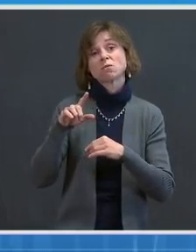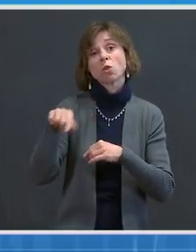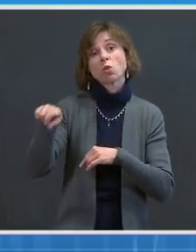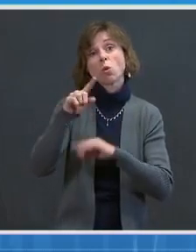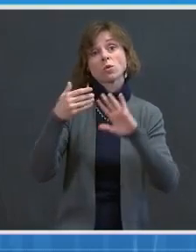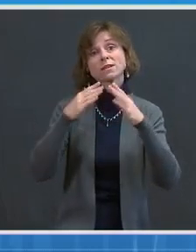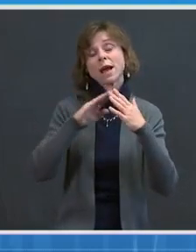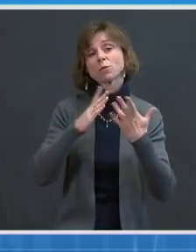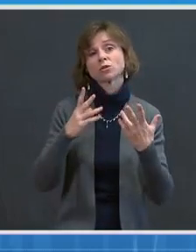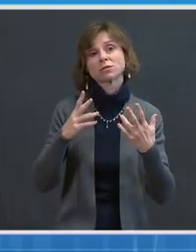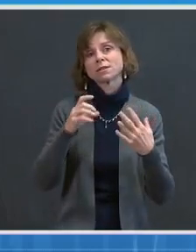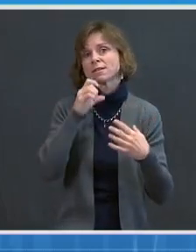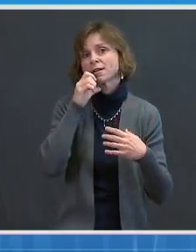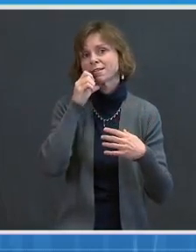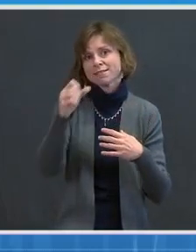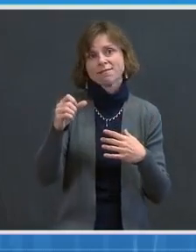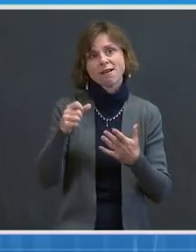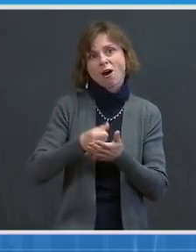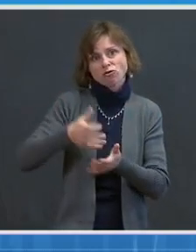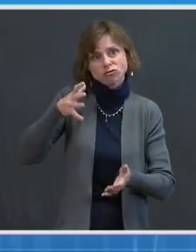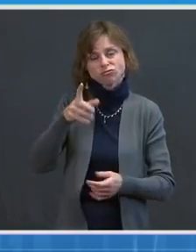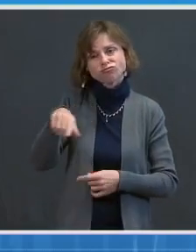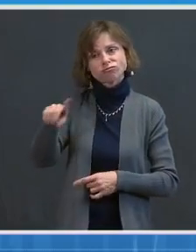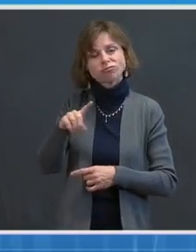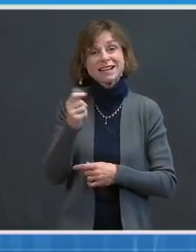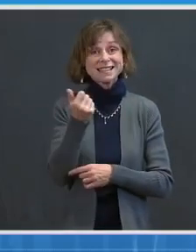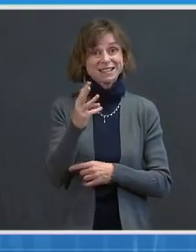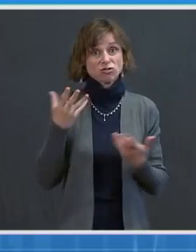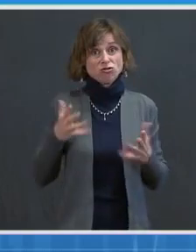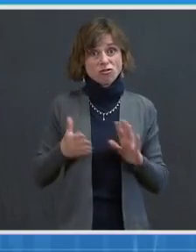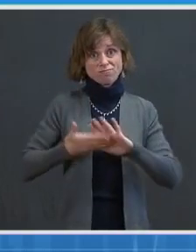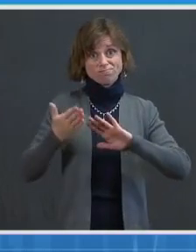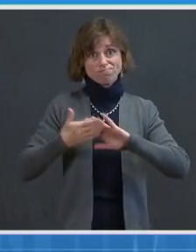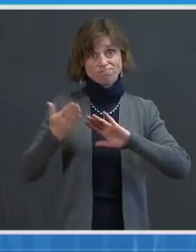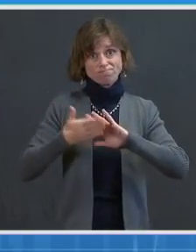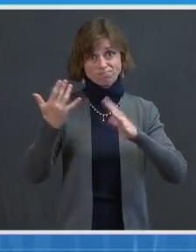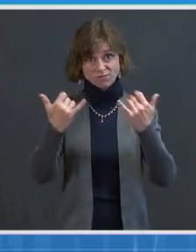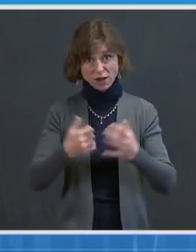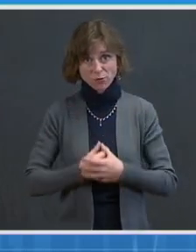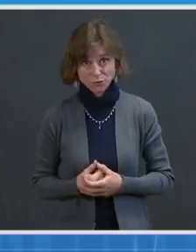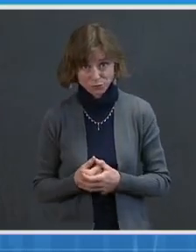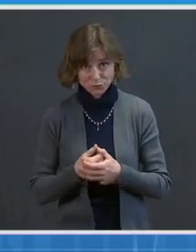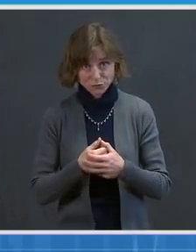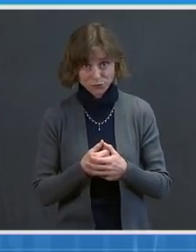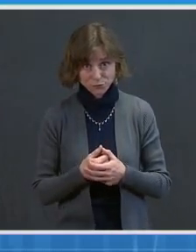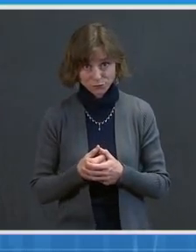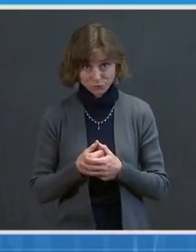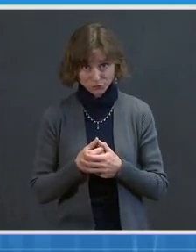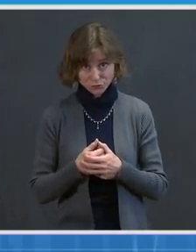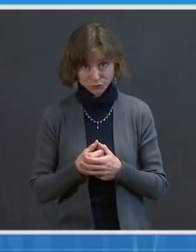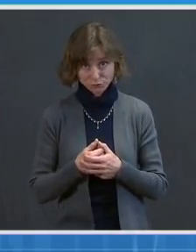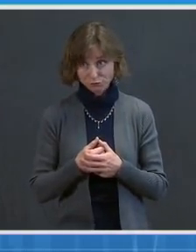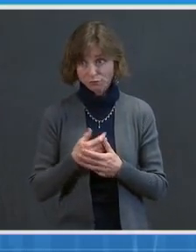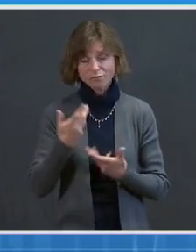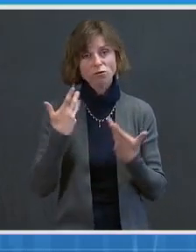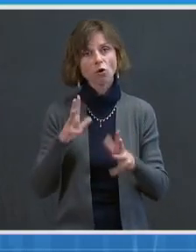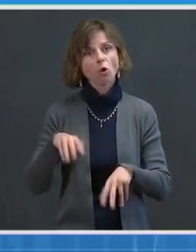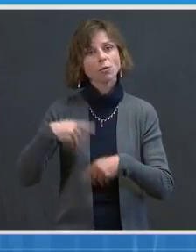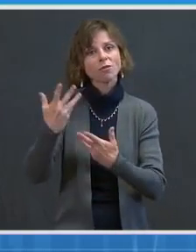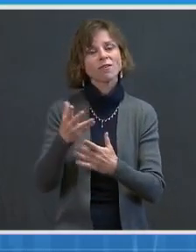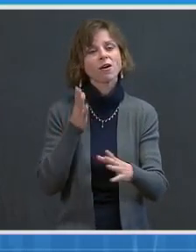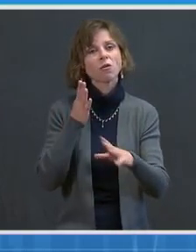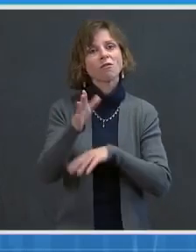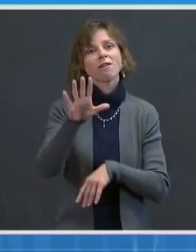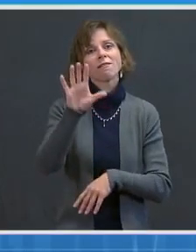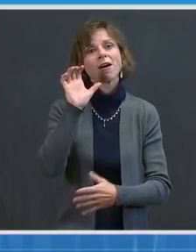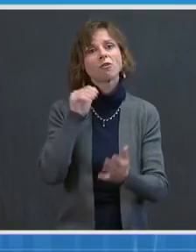operational now. Those sites have already delivered more than 500,000 shots.